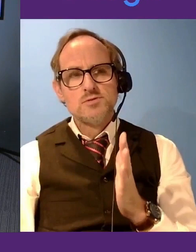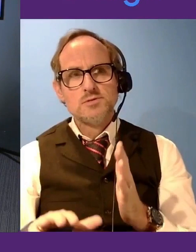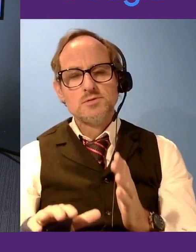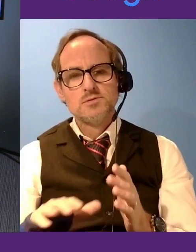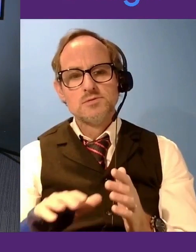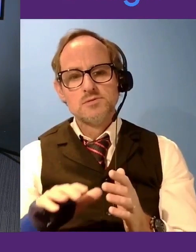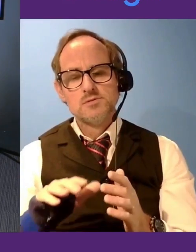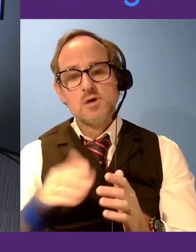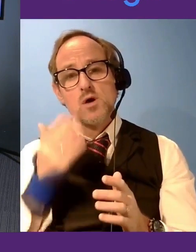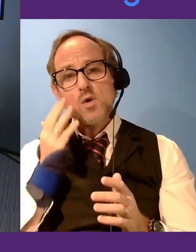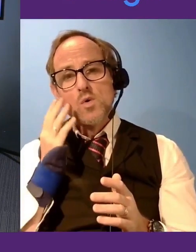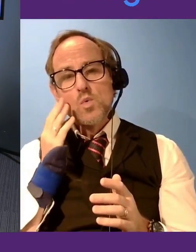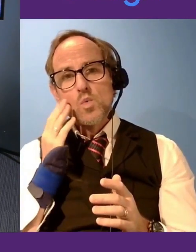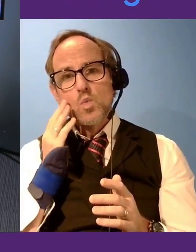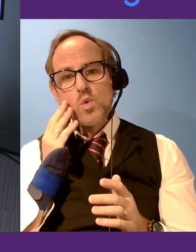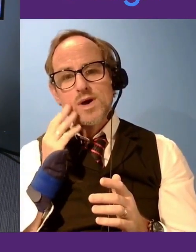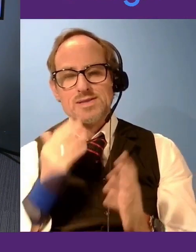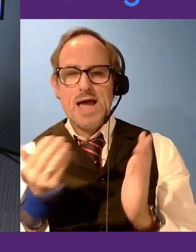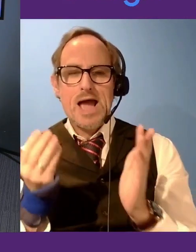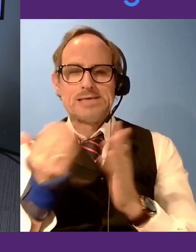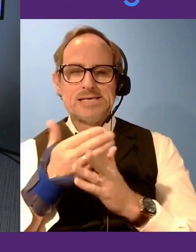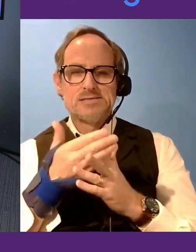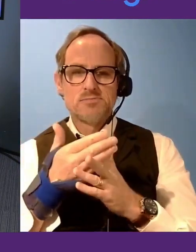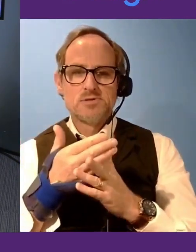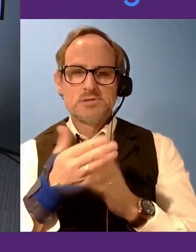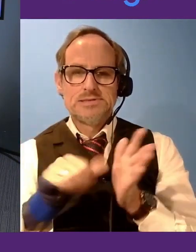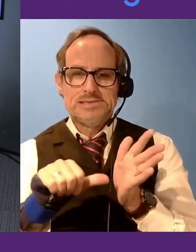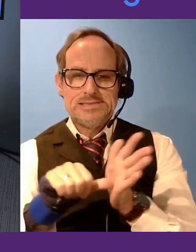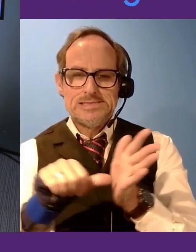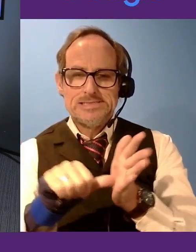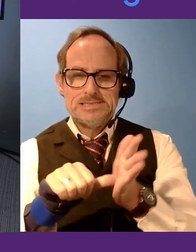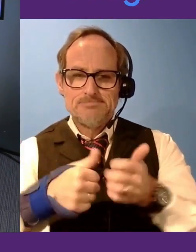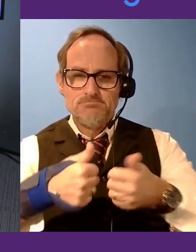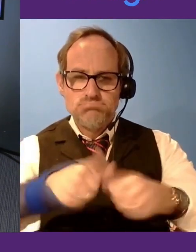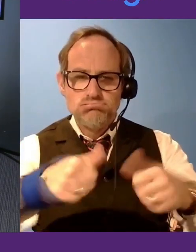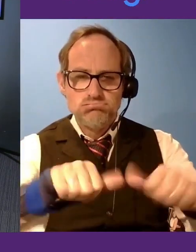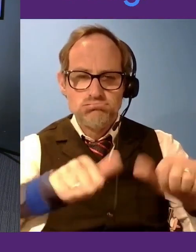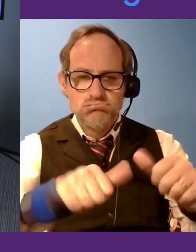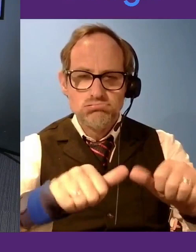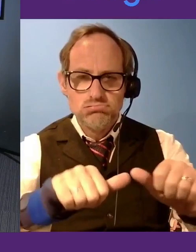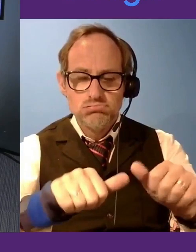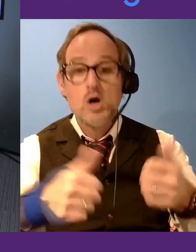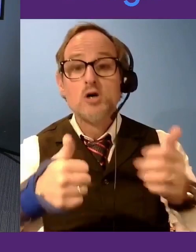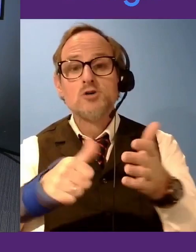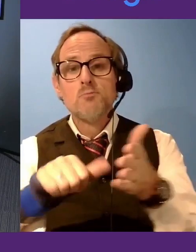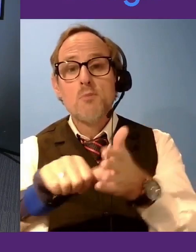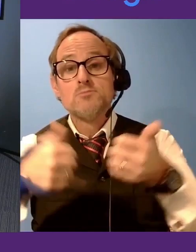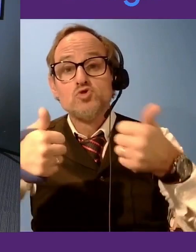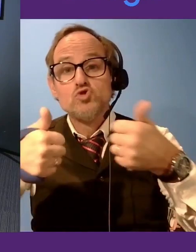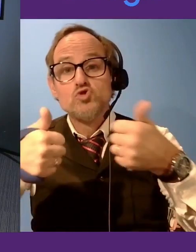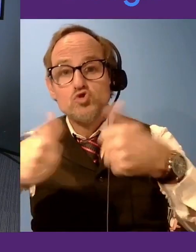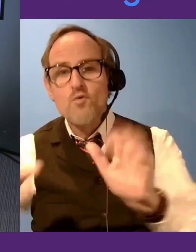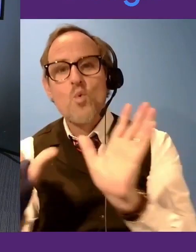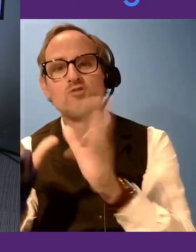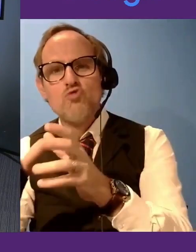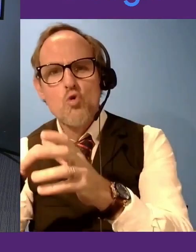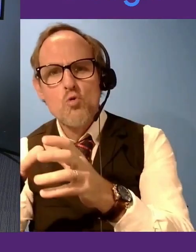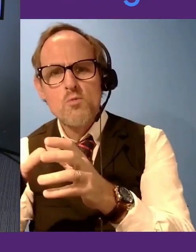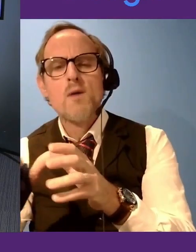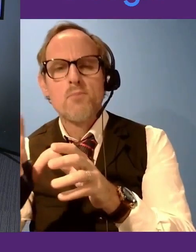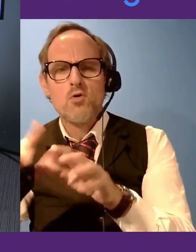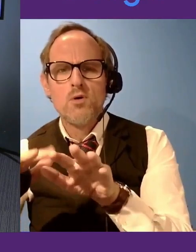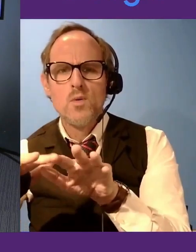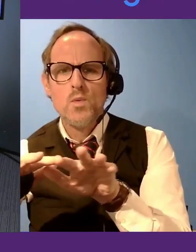solving accessibility issues for one group, that it's having benefits for other groups as well, which is something that kind of Phil had talked about as